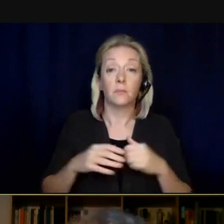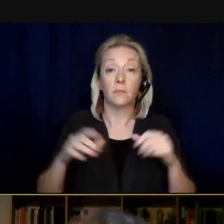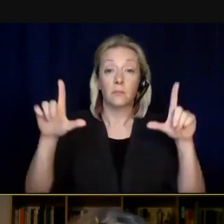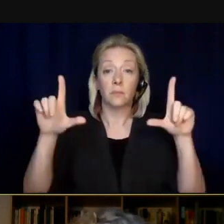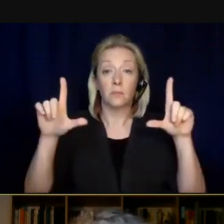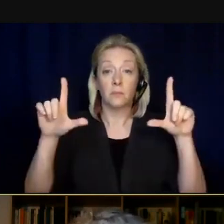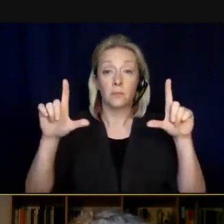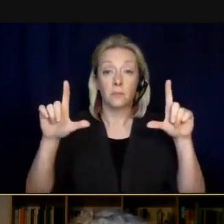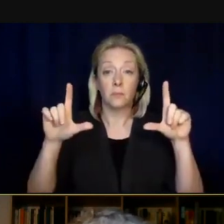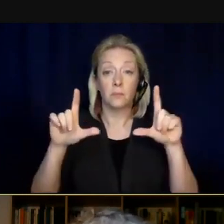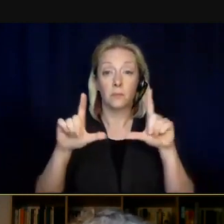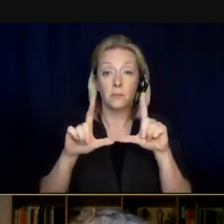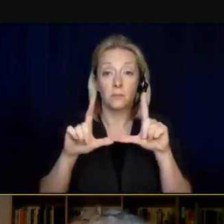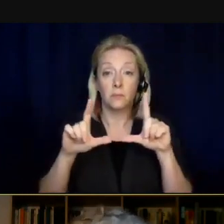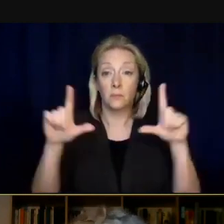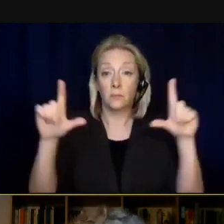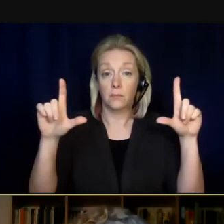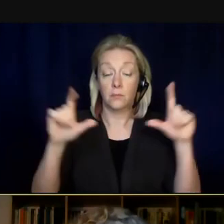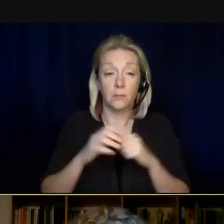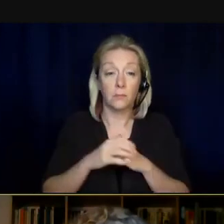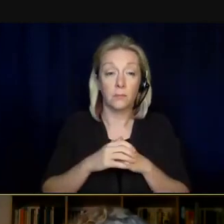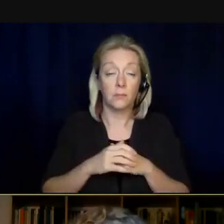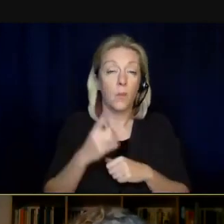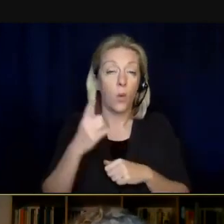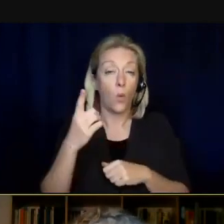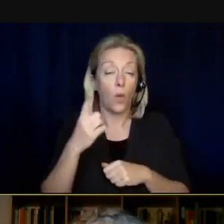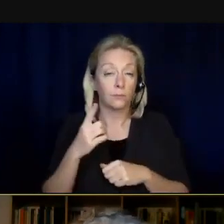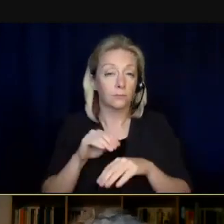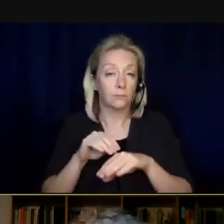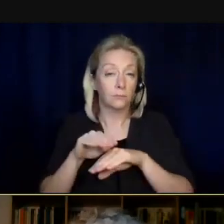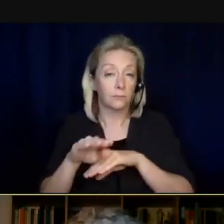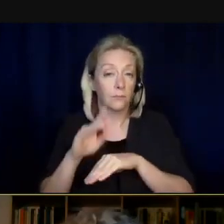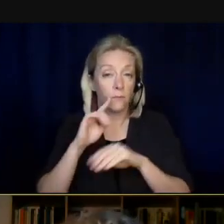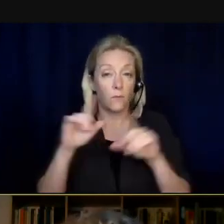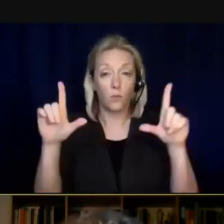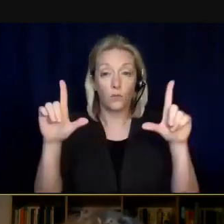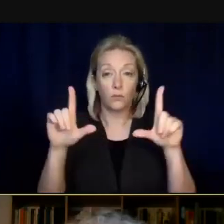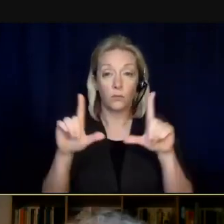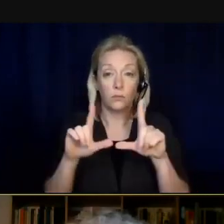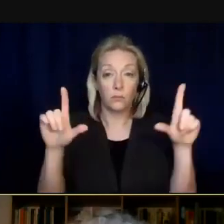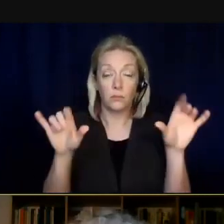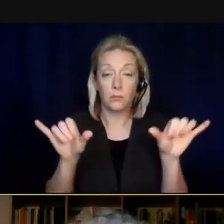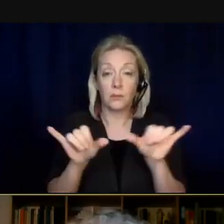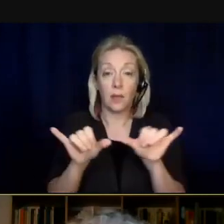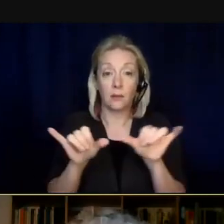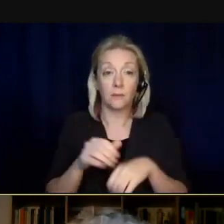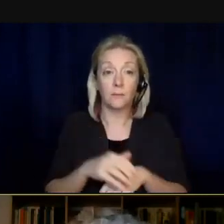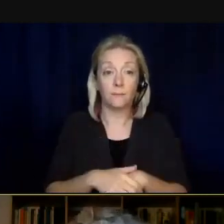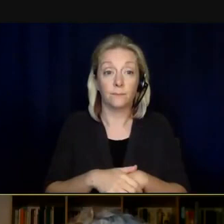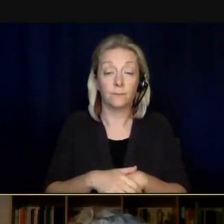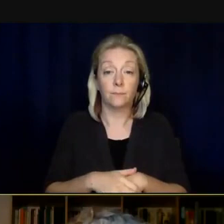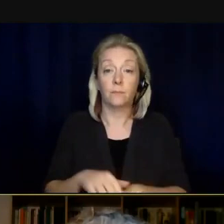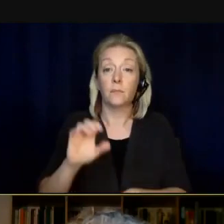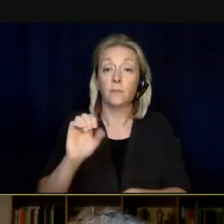resize, now there's a trick with resizing, and some of you may know it. If you hold down the